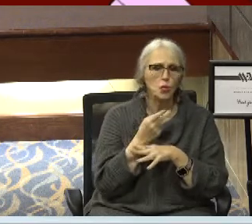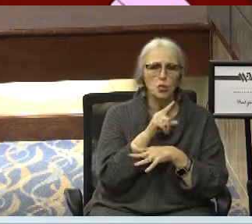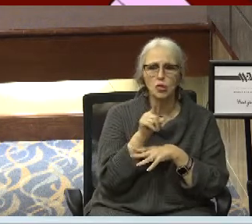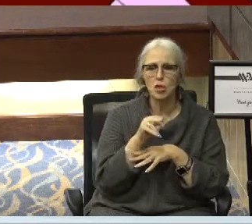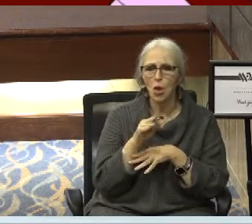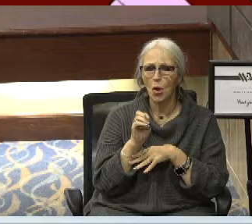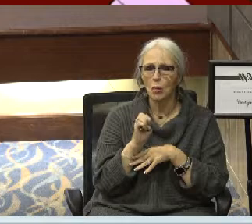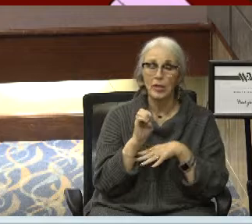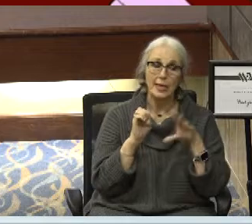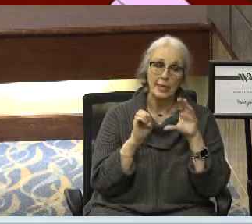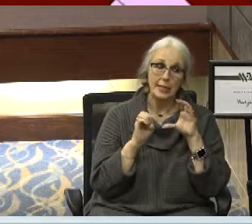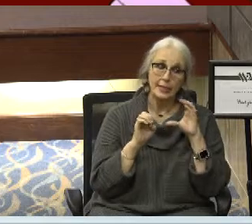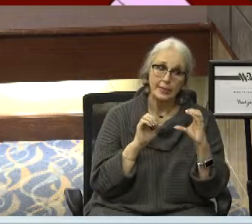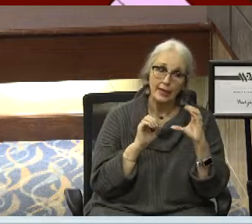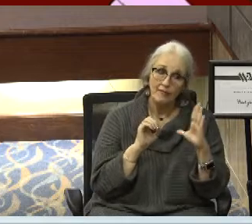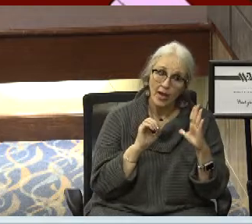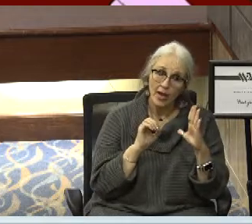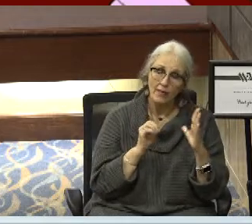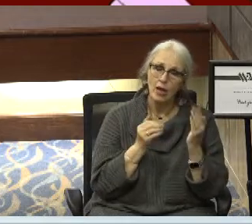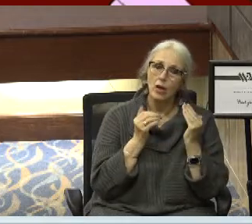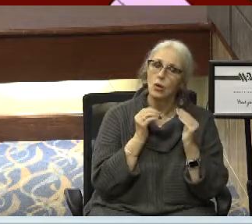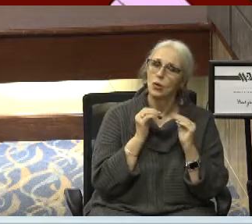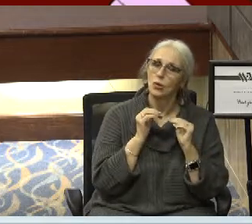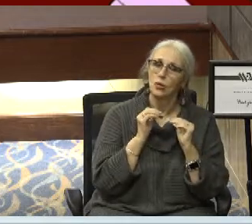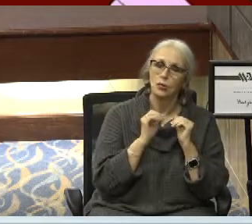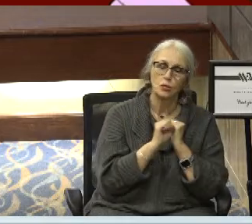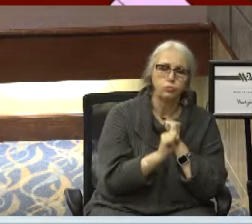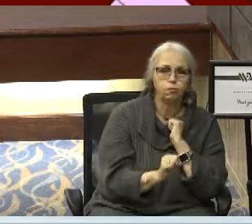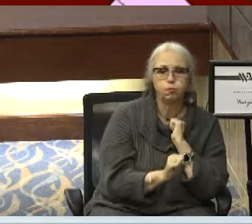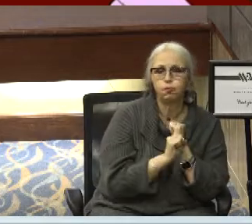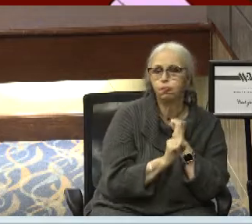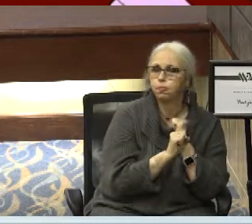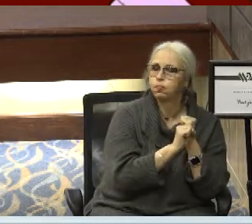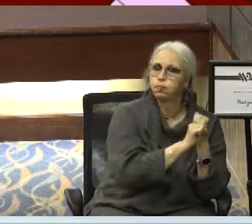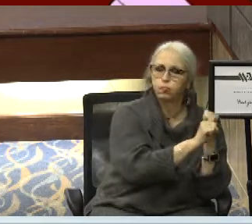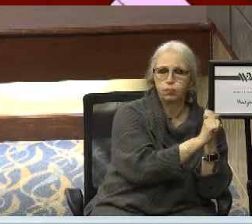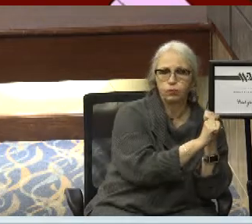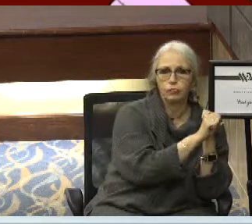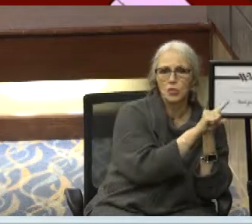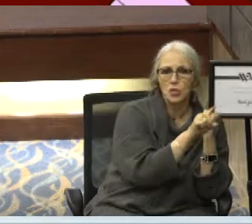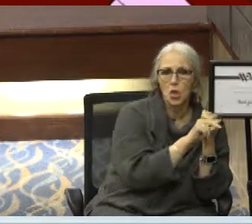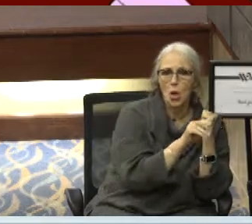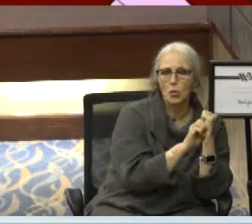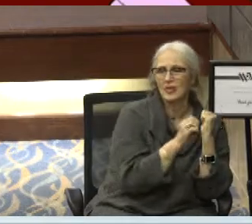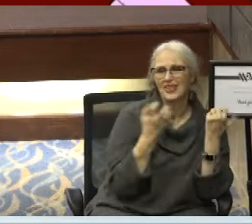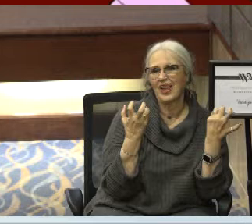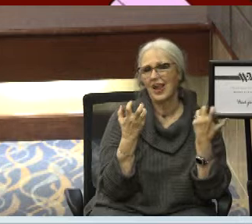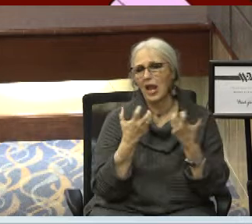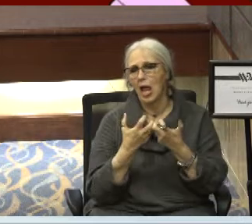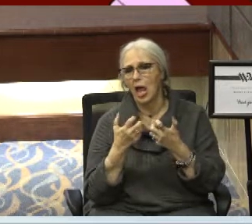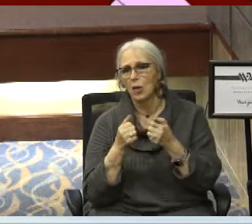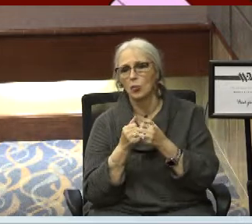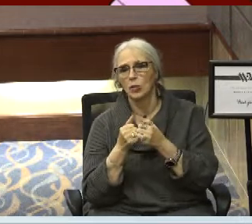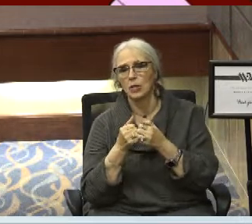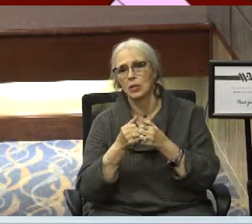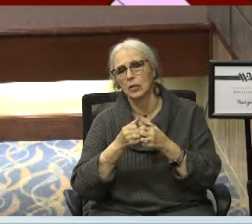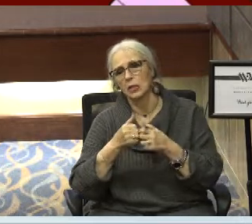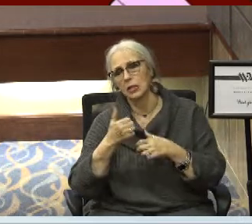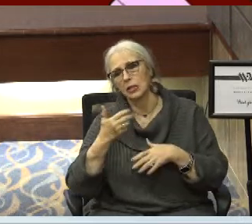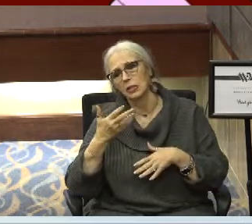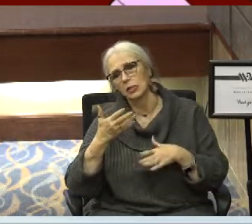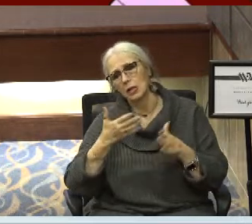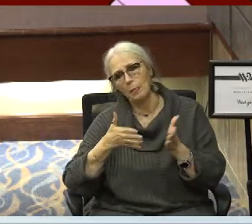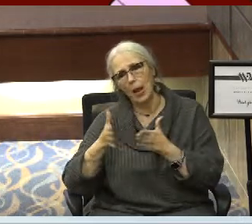the C5 zoning is a heavy commercial zoning that's actually not in line with the comprehensive plan